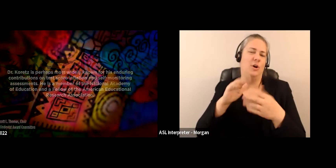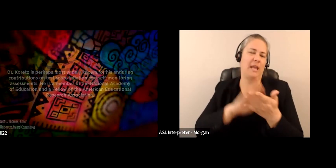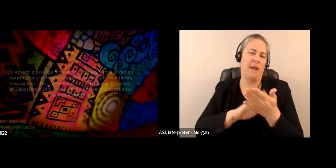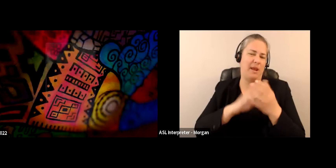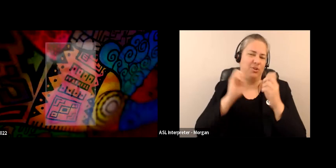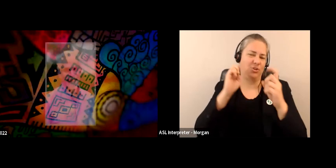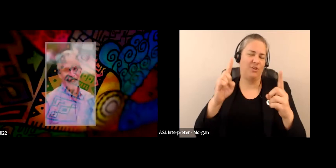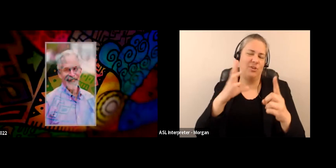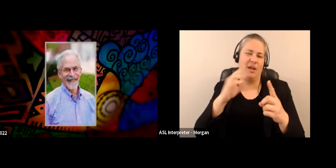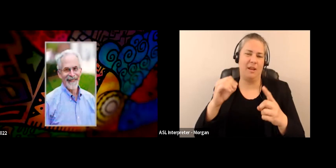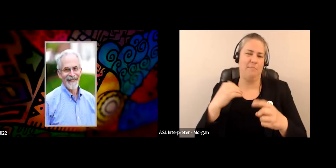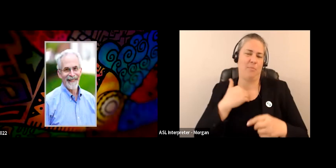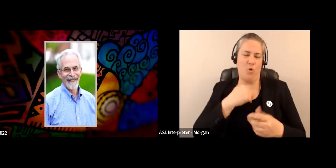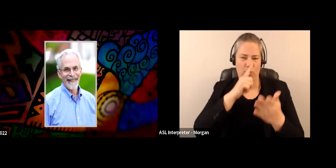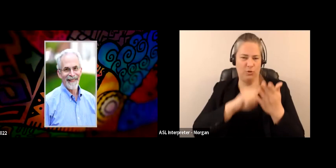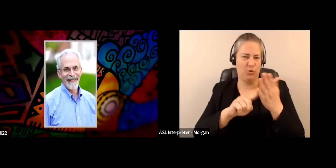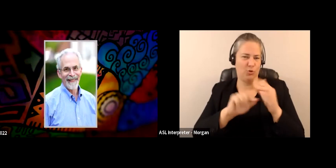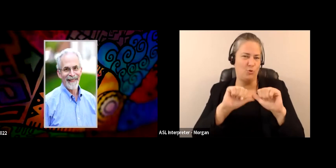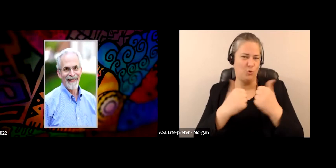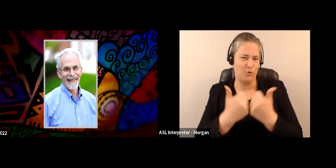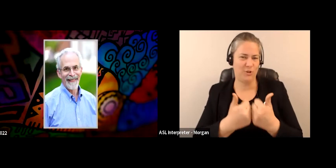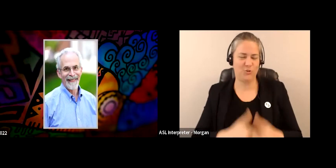Association.